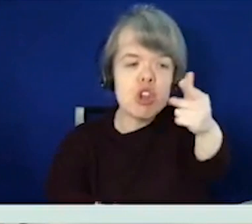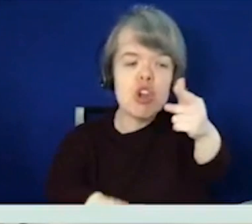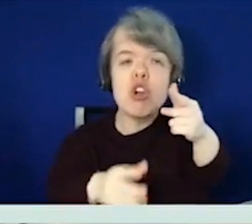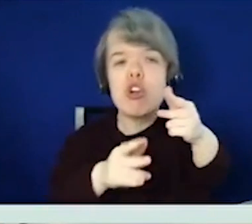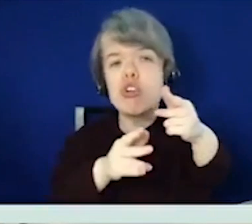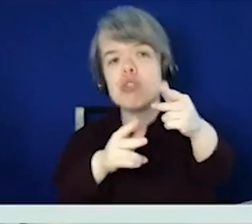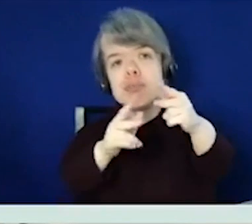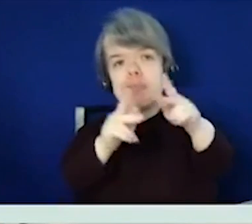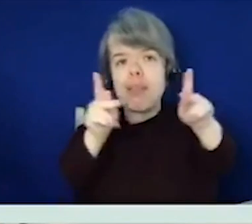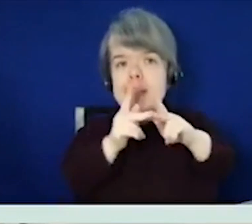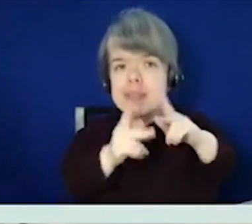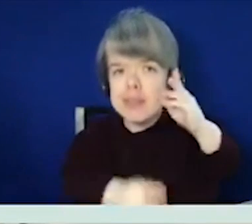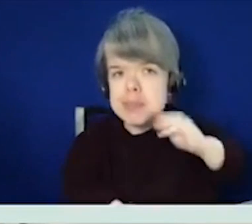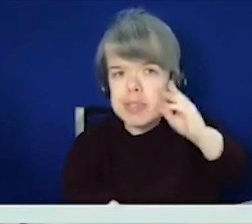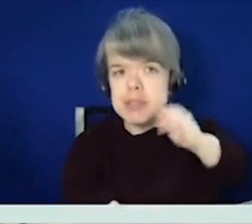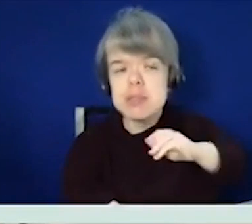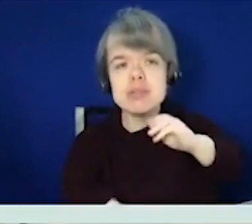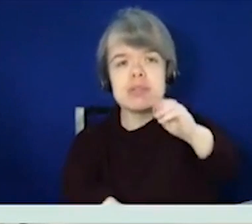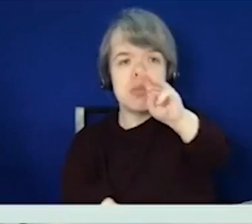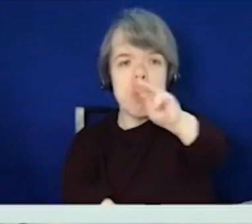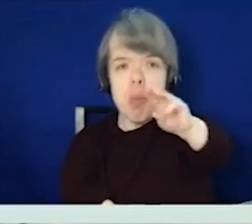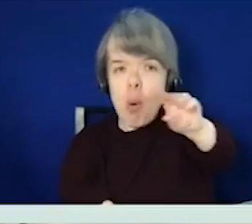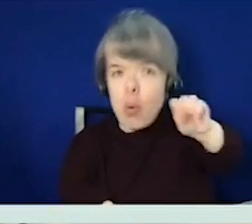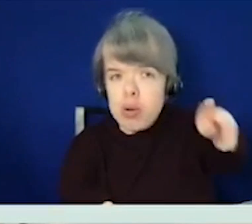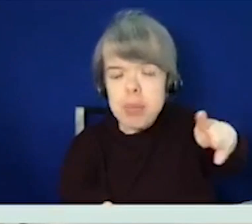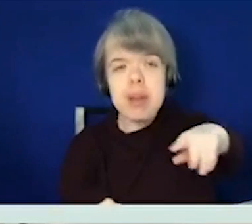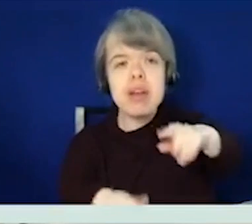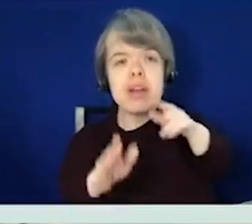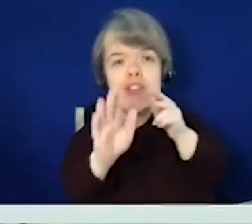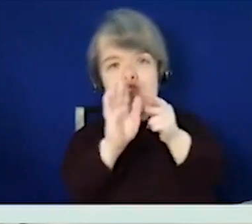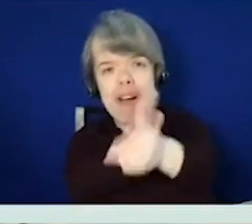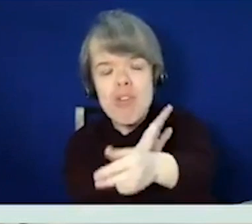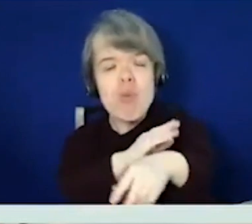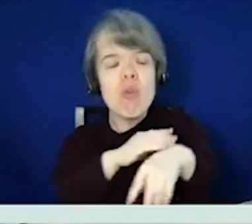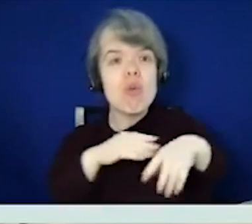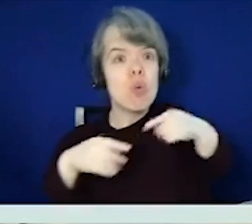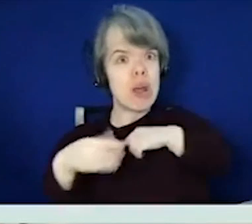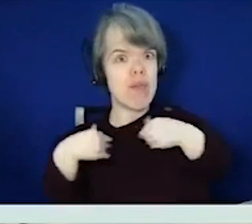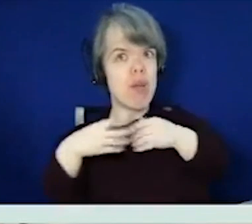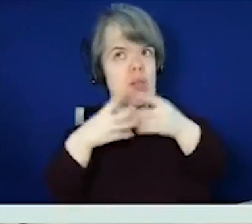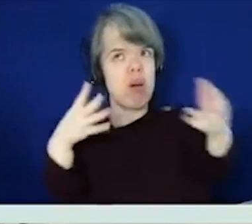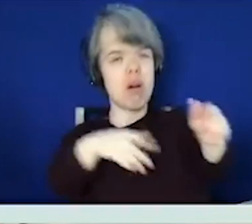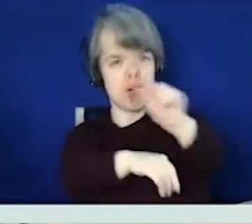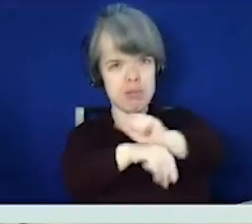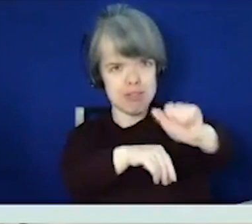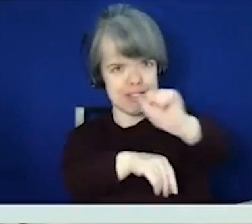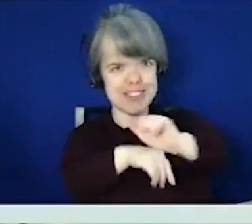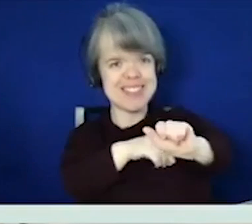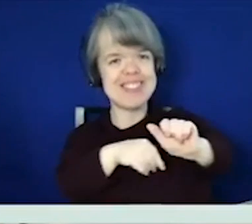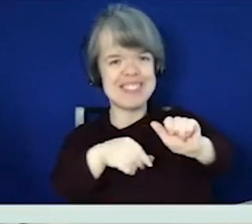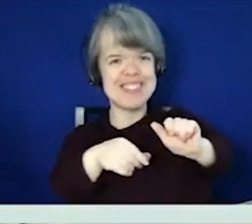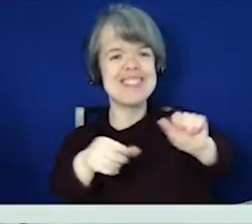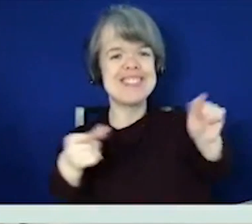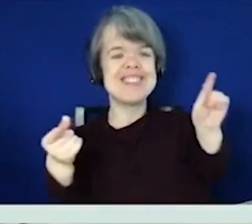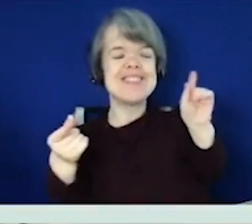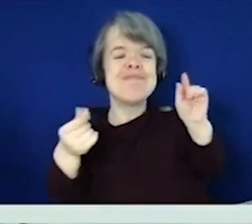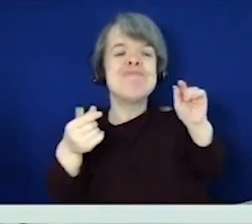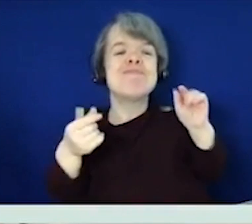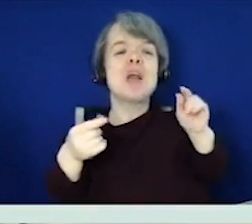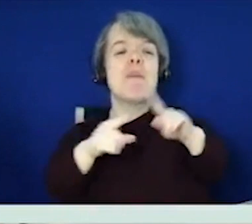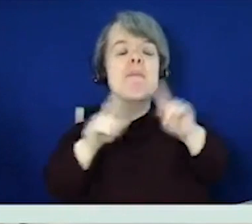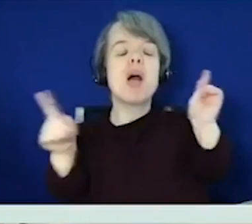that mean? Well, it means that we have to reimagine the customer experience, the partner experience, the third